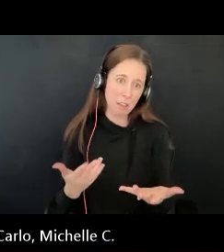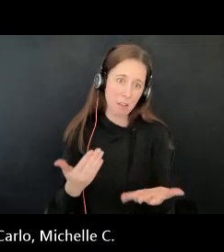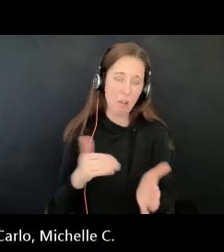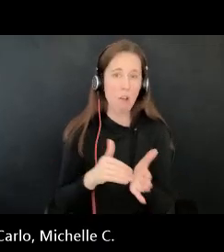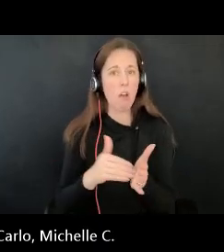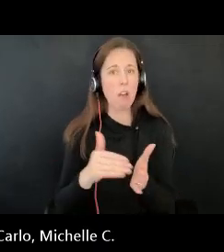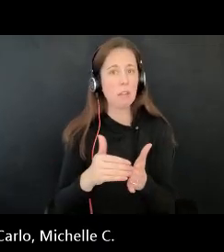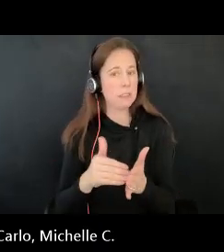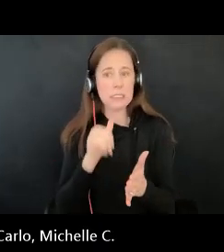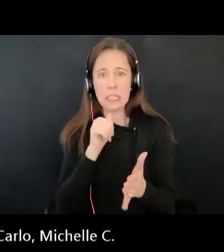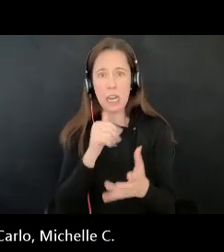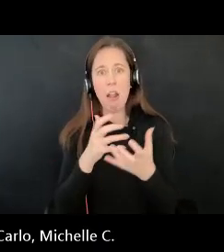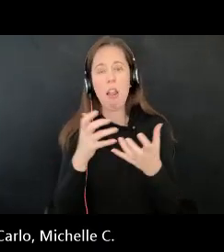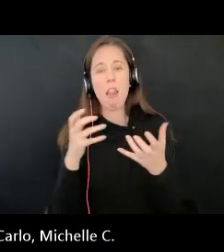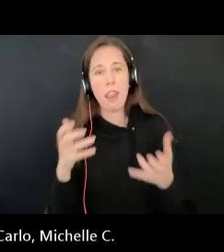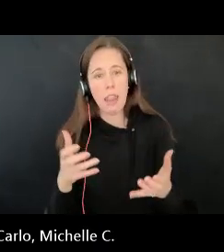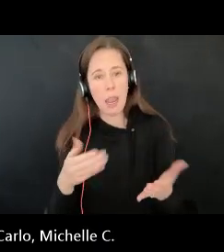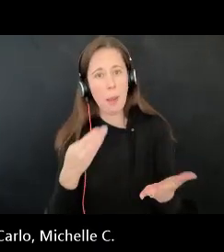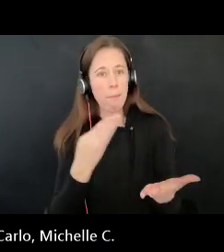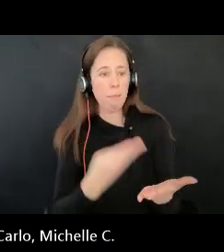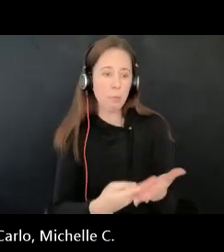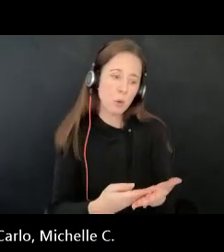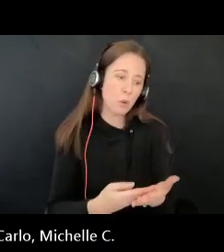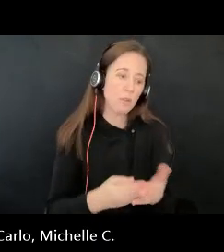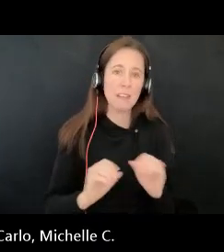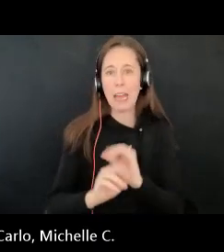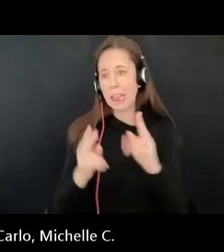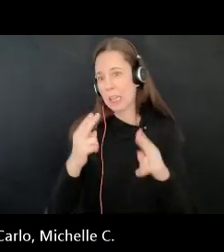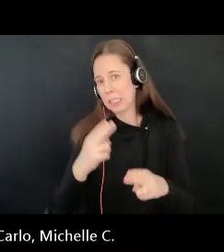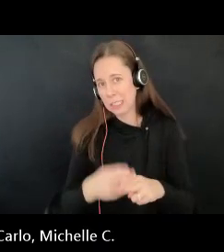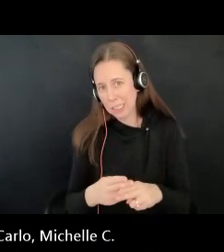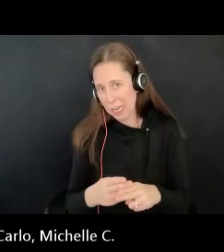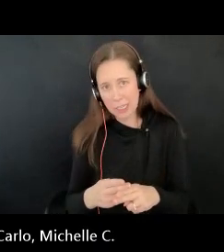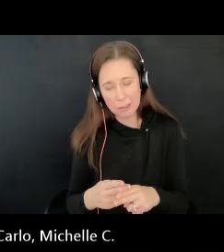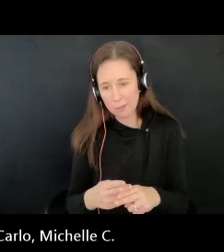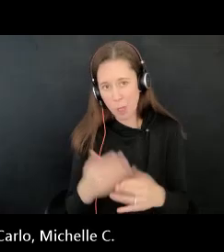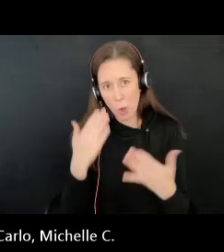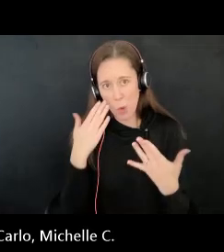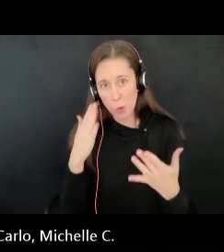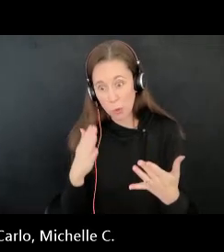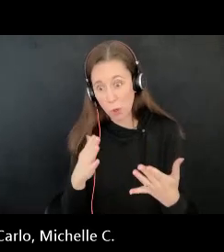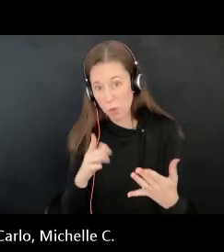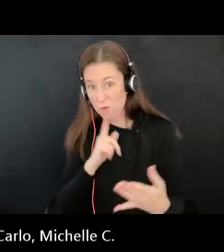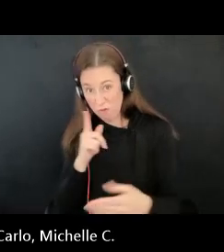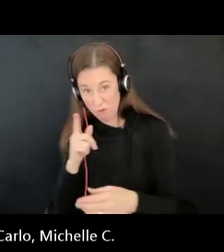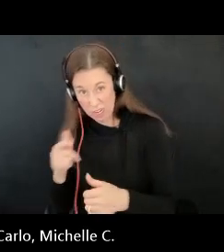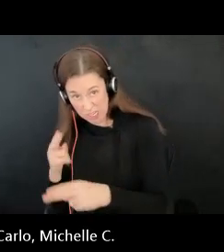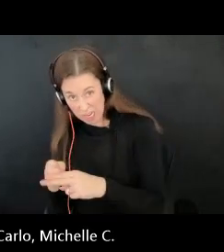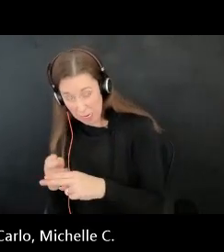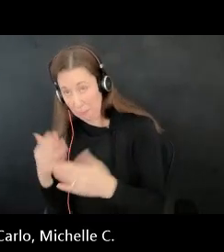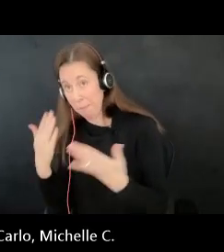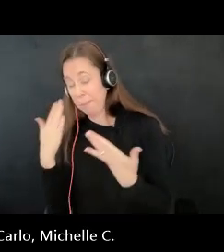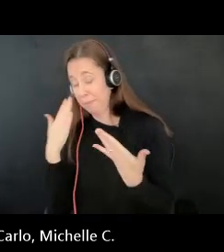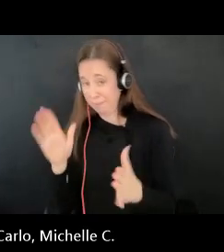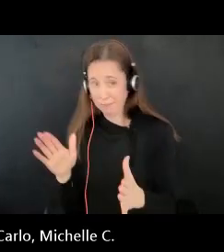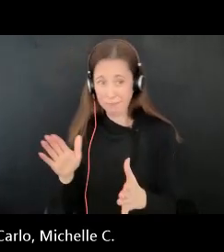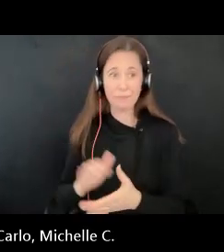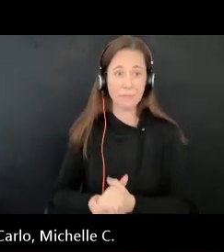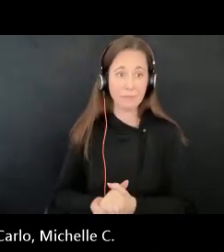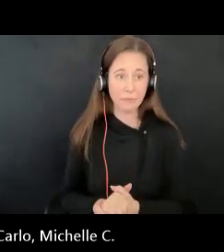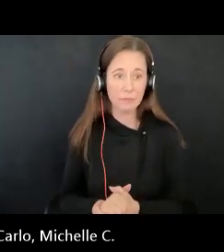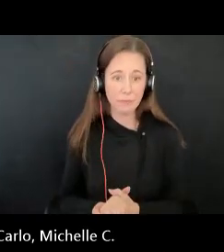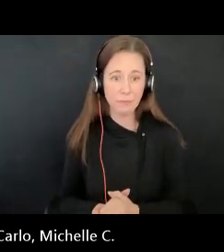physical documents proving certain interactions among Black people and the white people that owned them. Sorry.